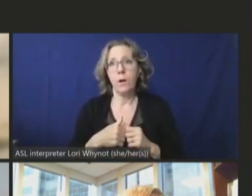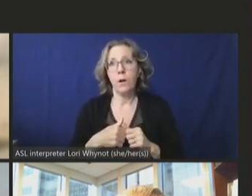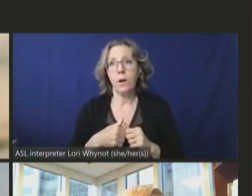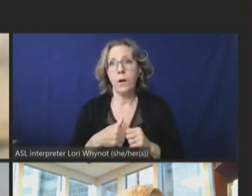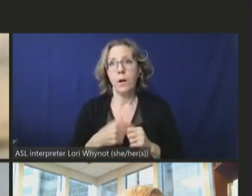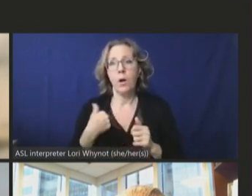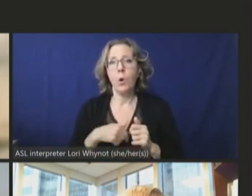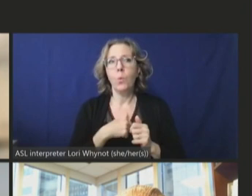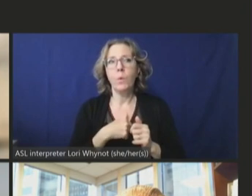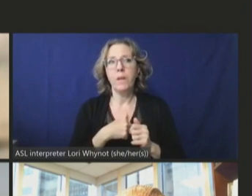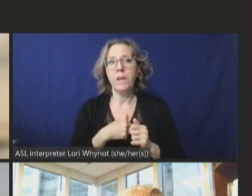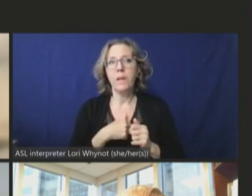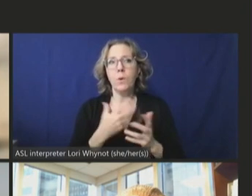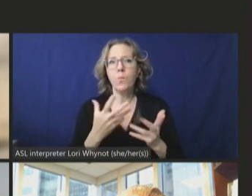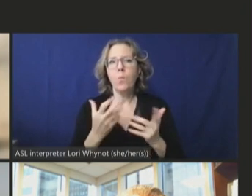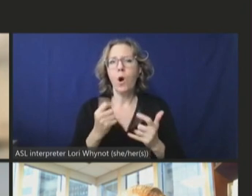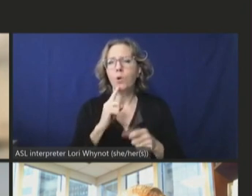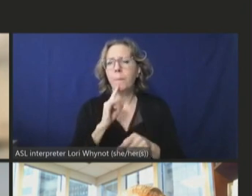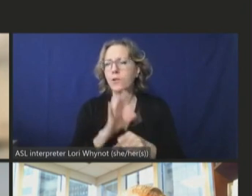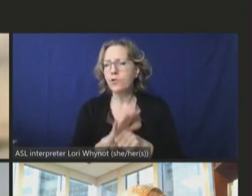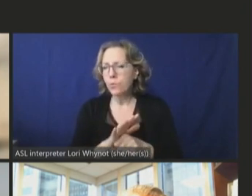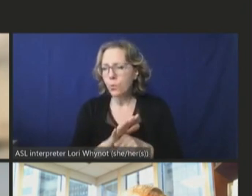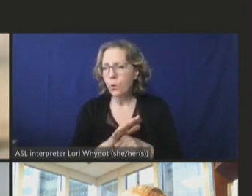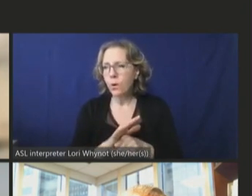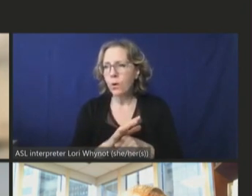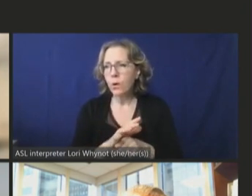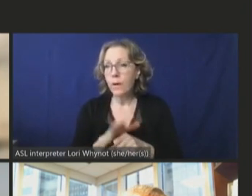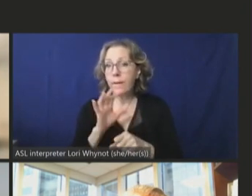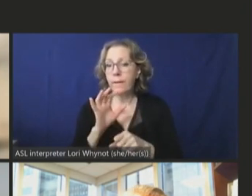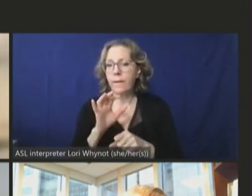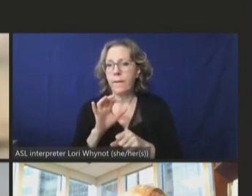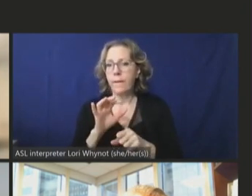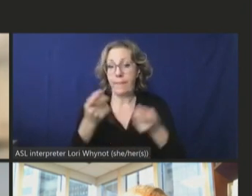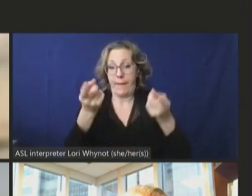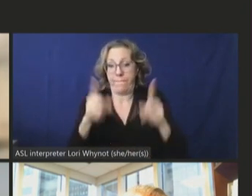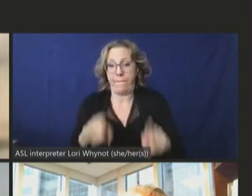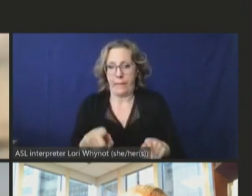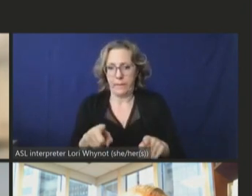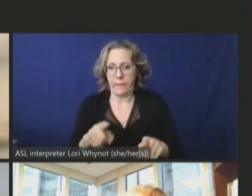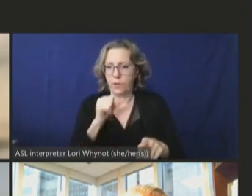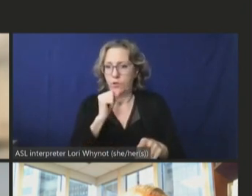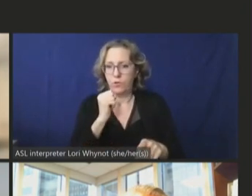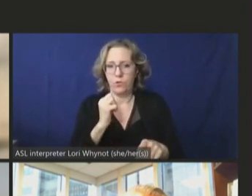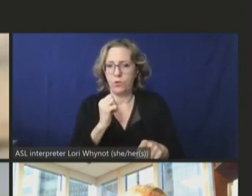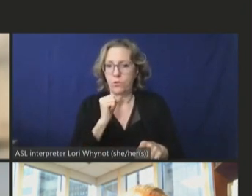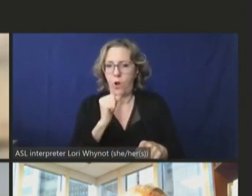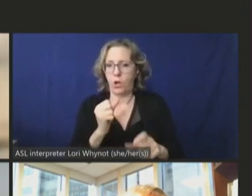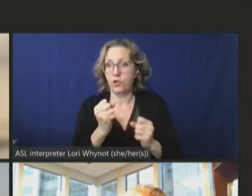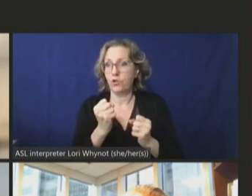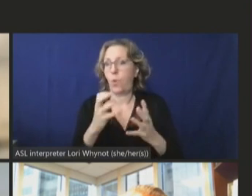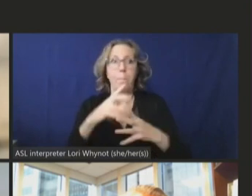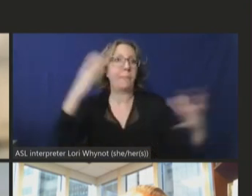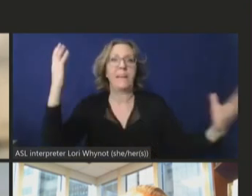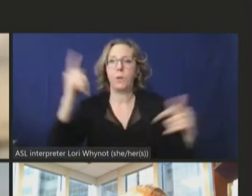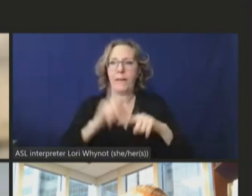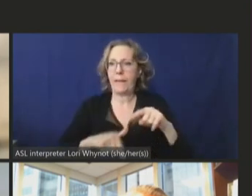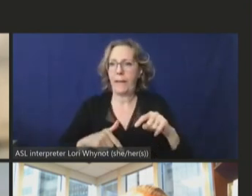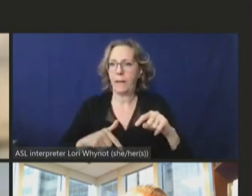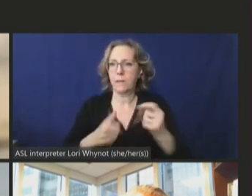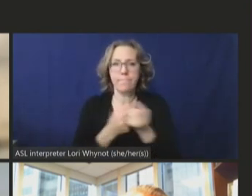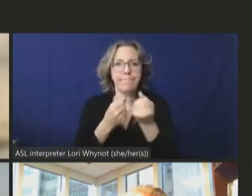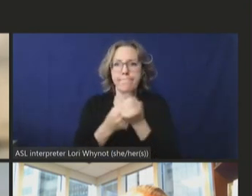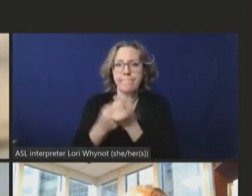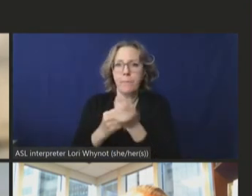events aren't so big that we're losing, you know, the ability to help individuals, and